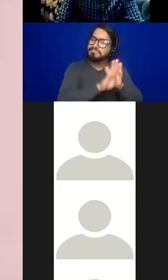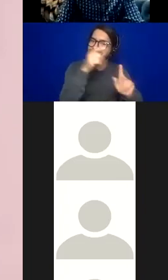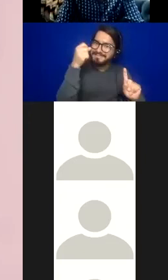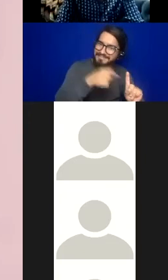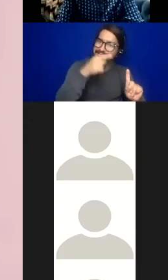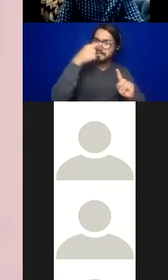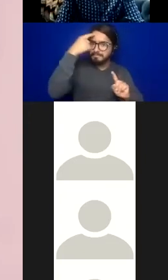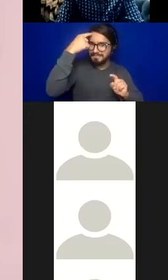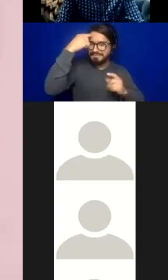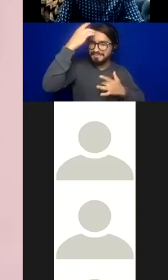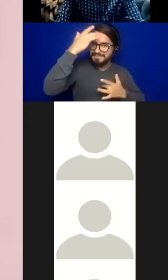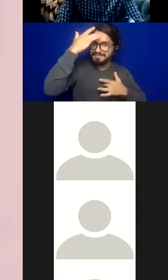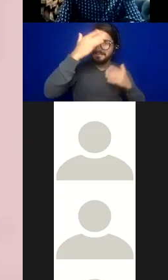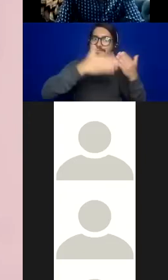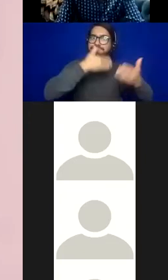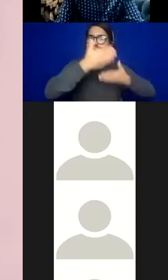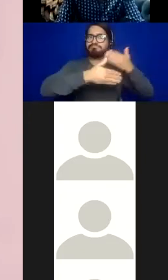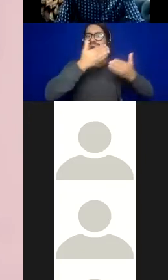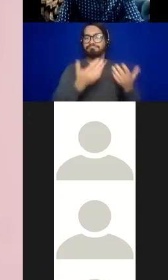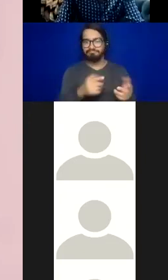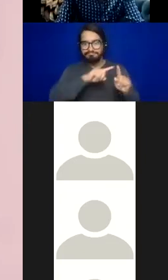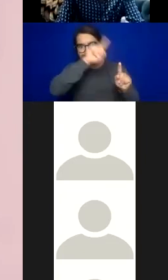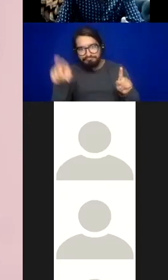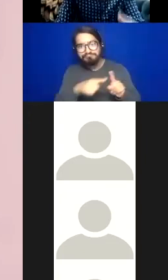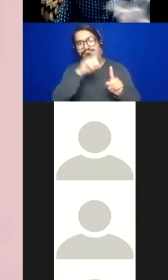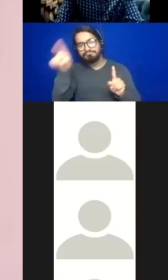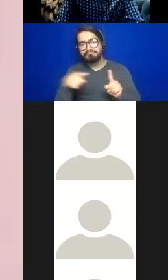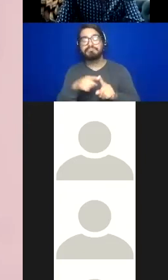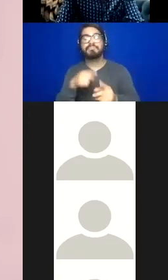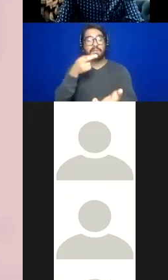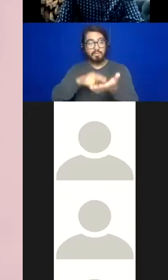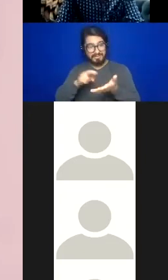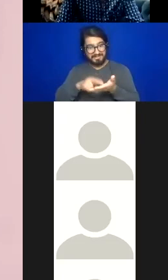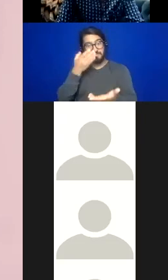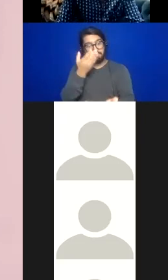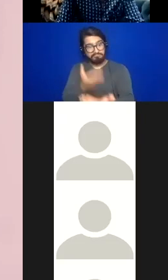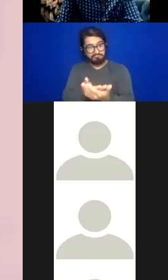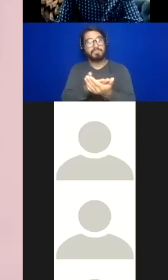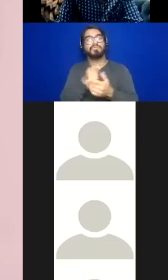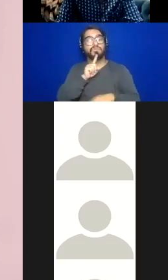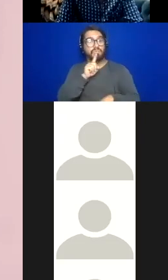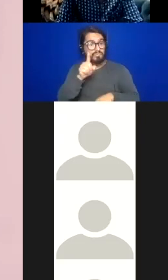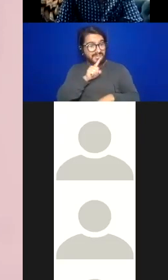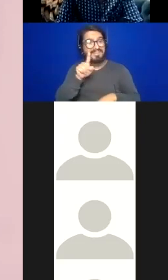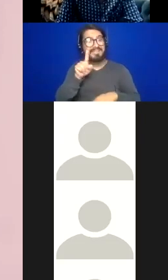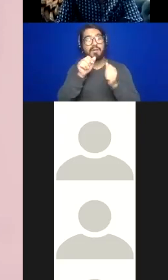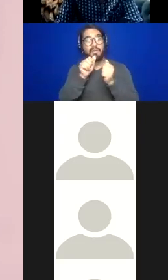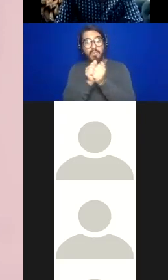symptoms of trauma. And research shows this is especially true of marginalized people like LGBTQ